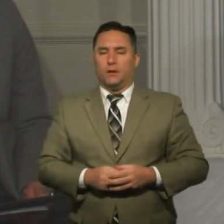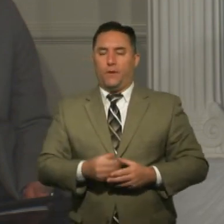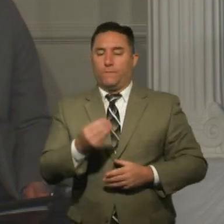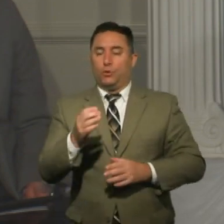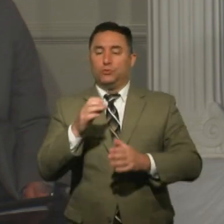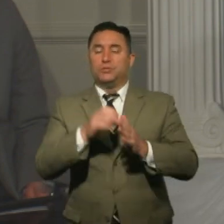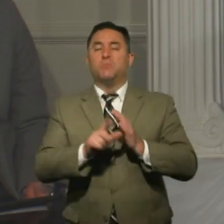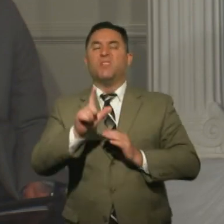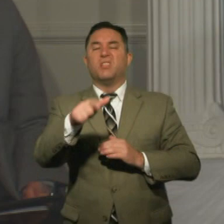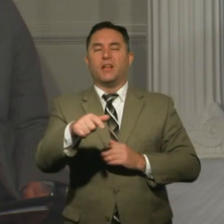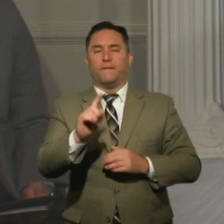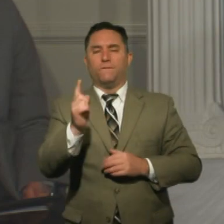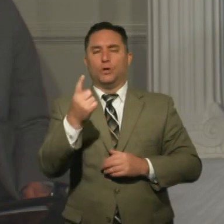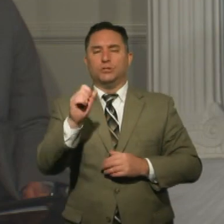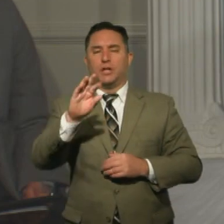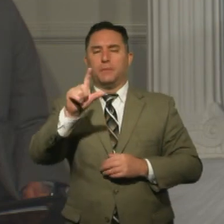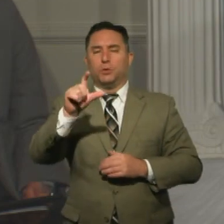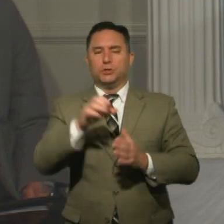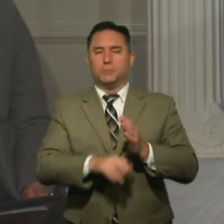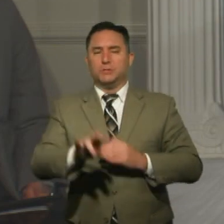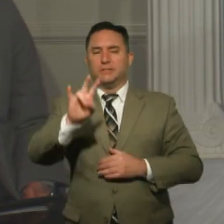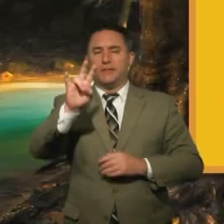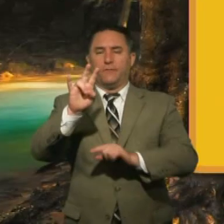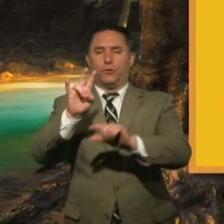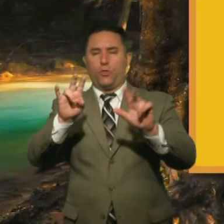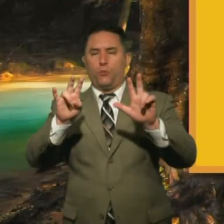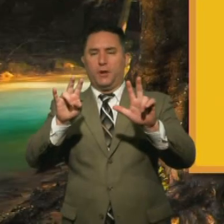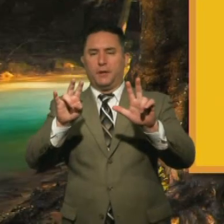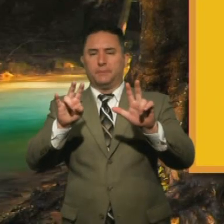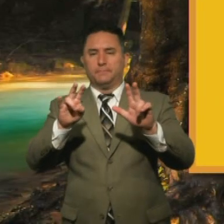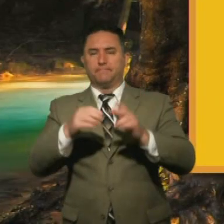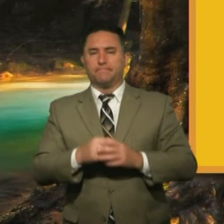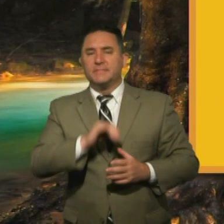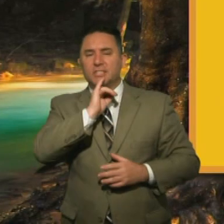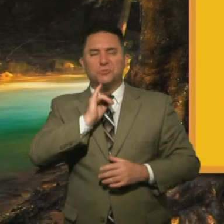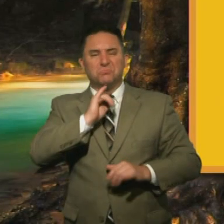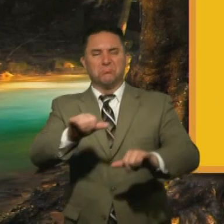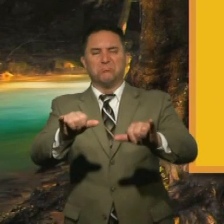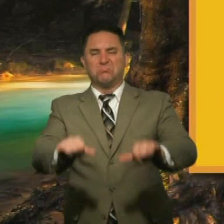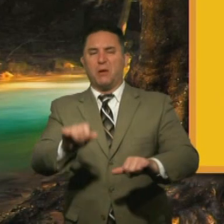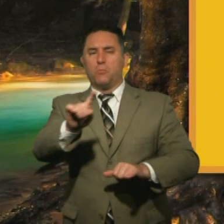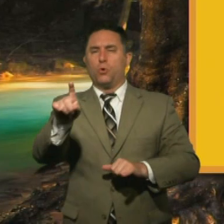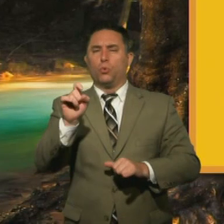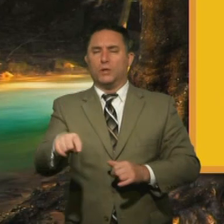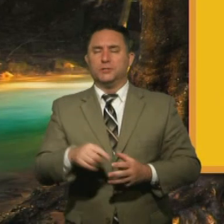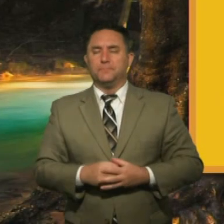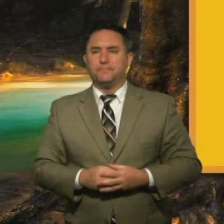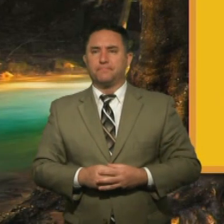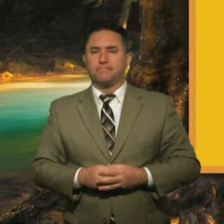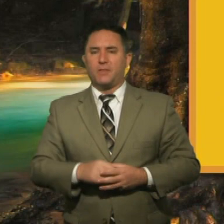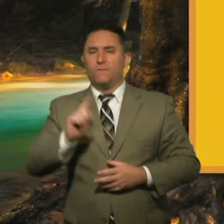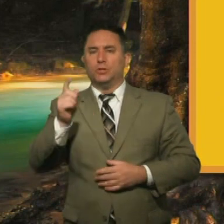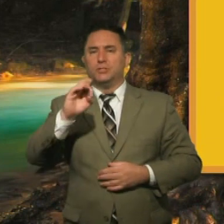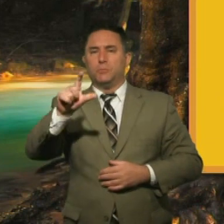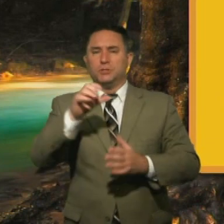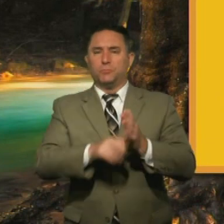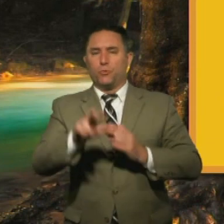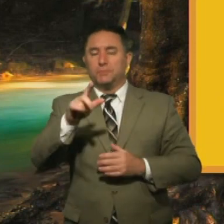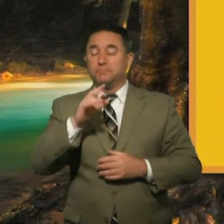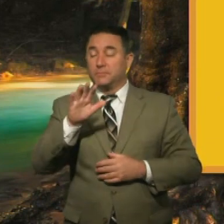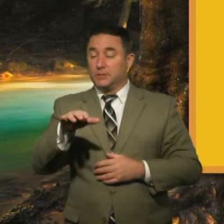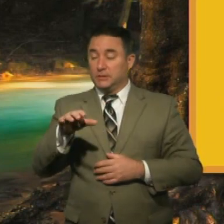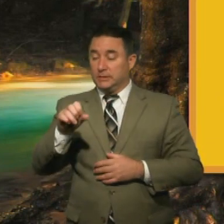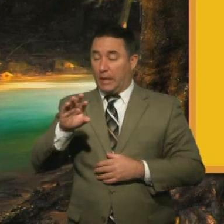after this, 1 Samuel, chapter 7, verse 3, the Israelites asked the same exact question. 1 Samuel 7:3, it says, "And